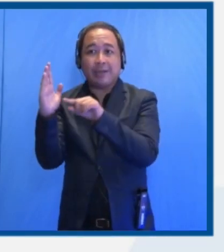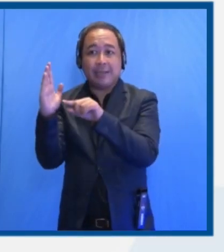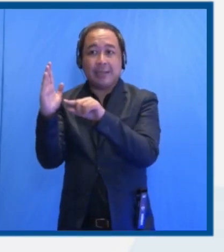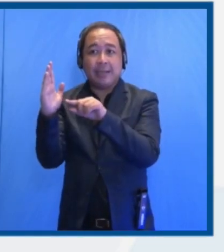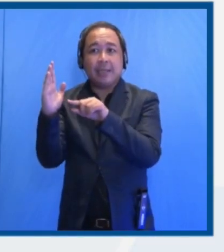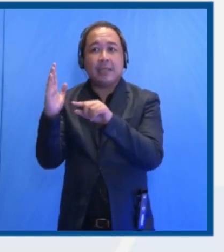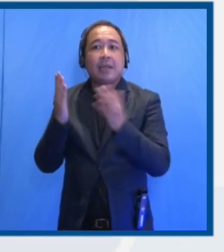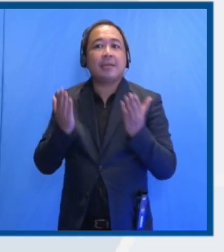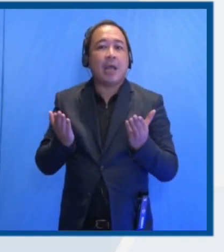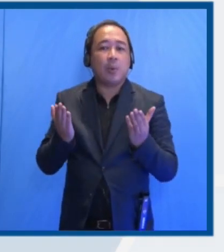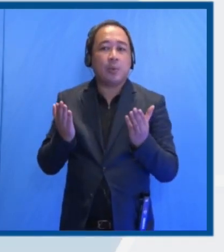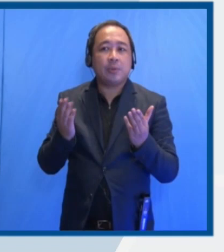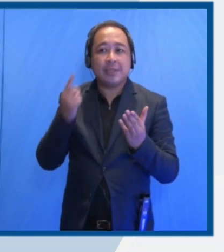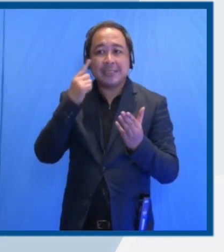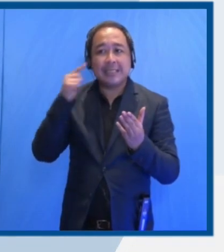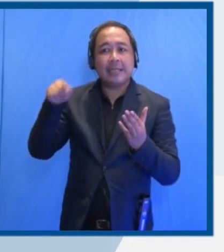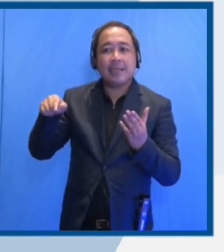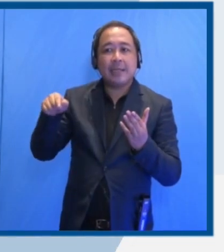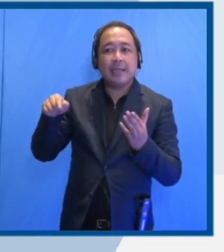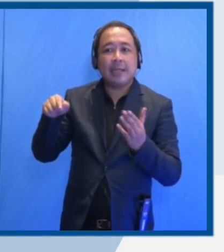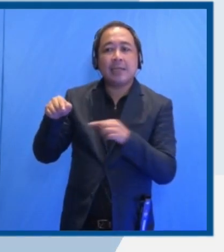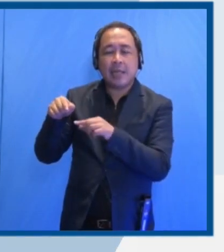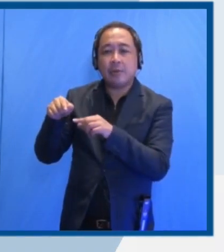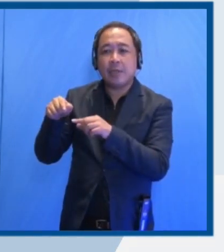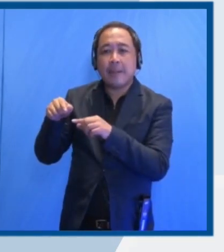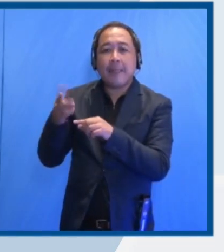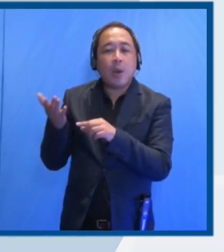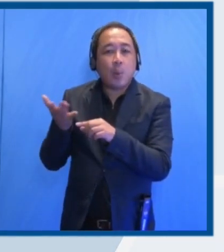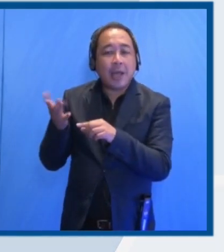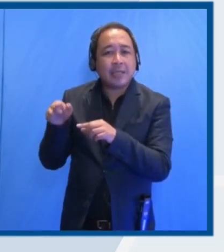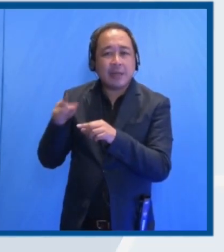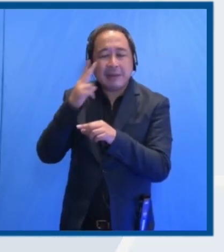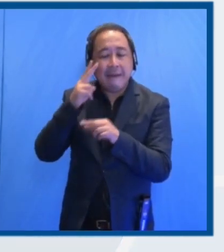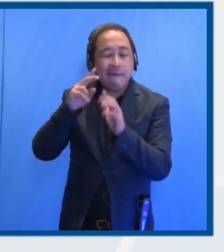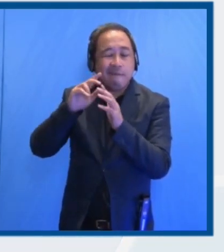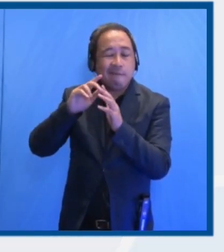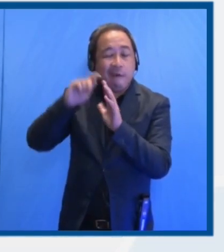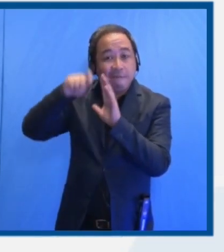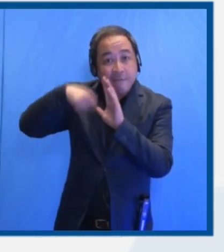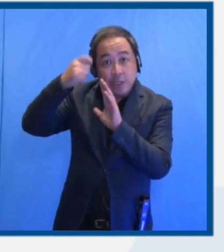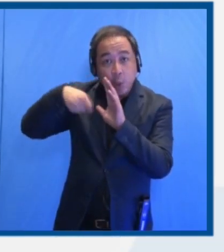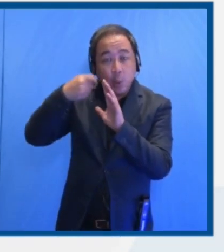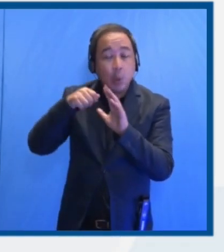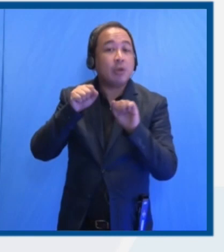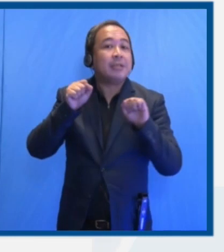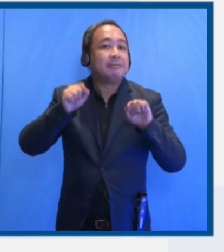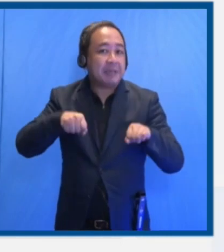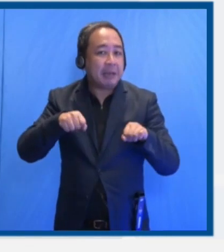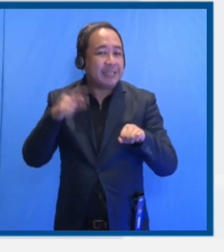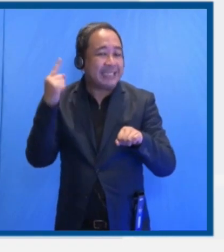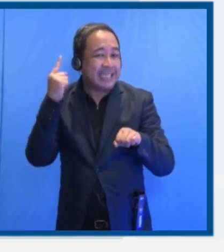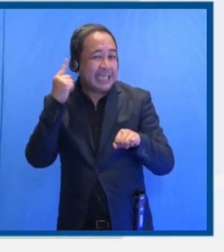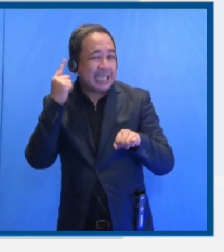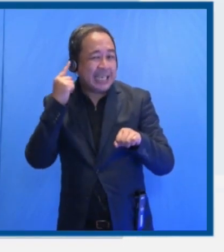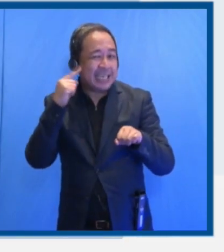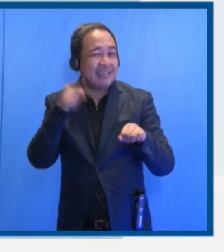mute the audio from your video player. Otherwise, we will be able to hear you. Otherwise, you will hear the original